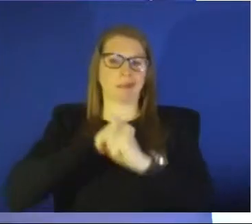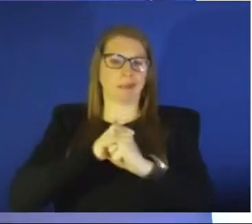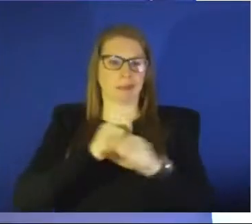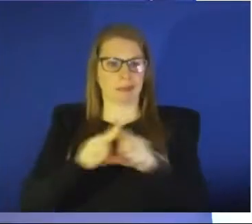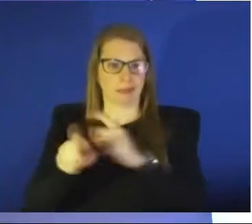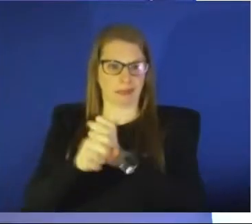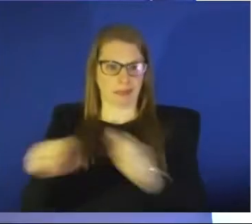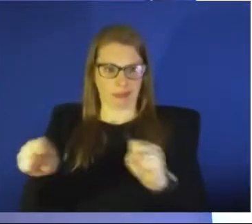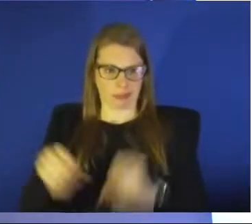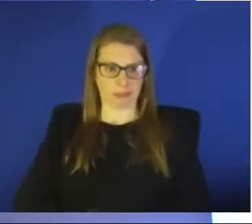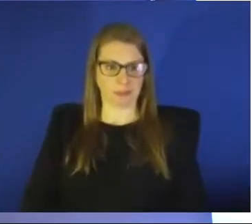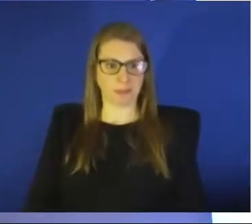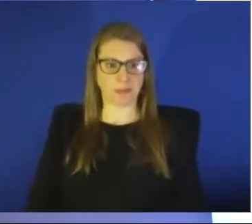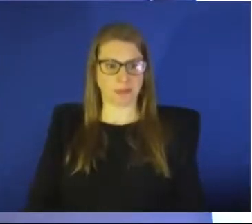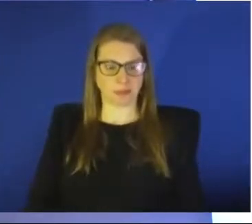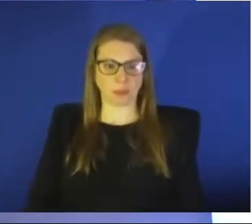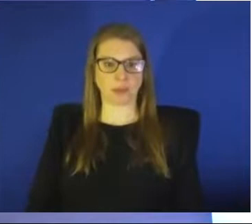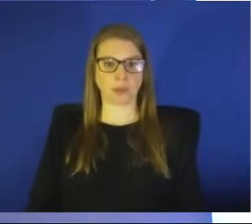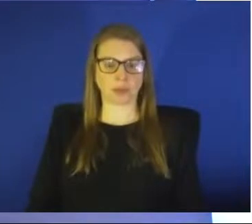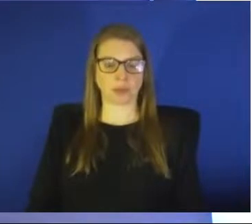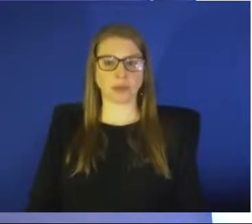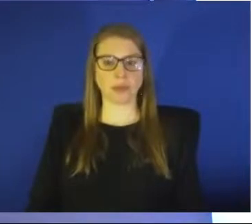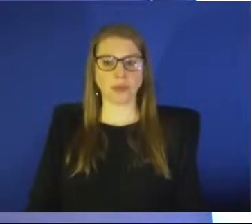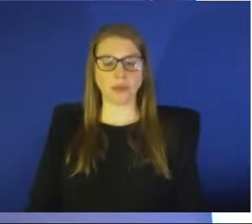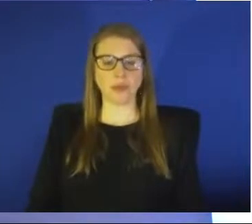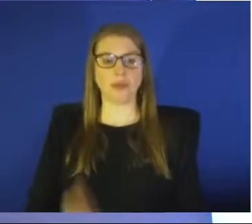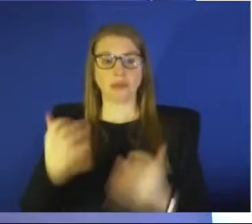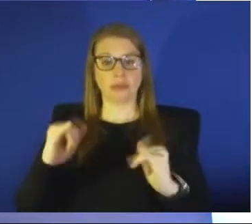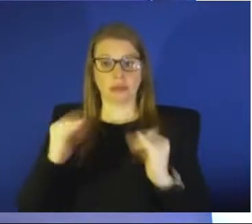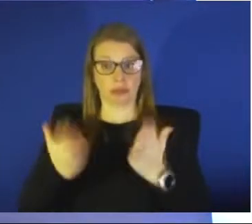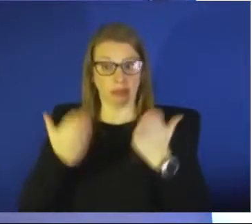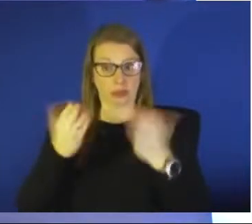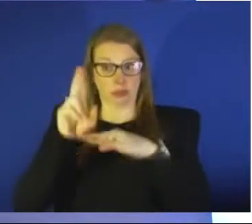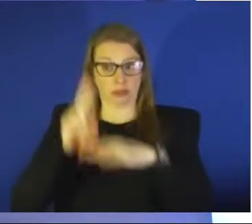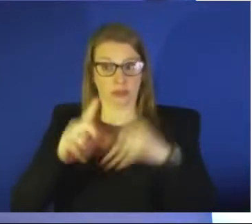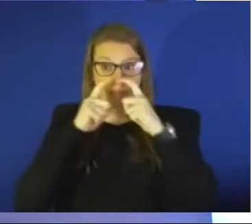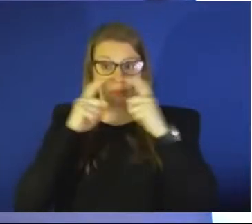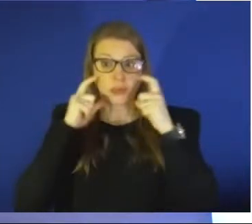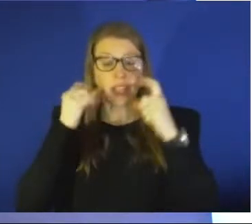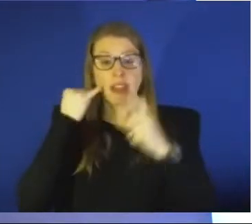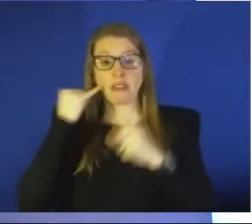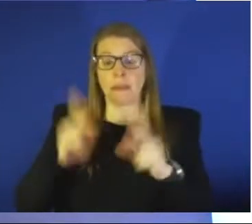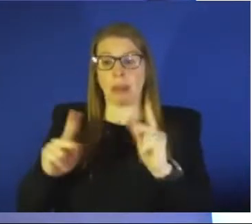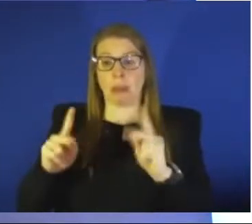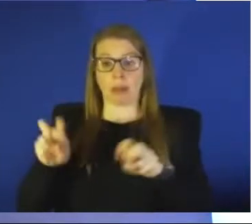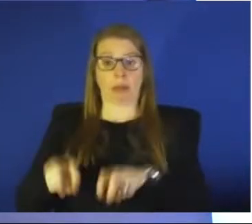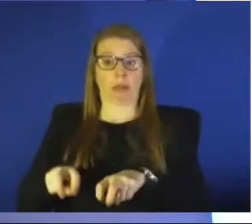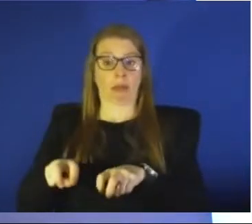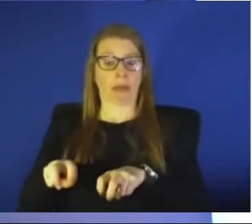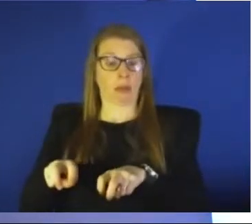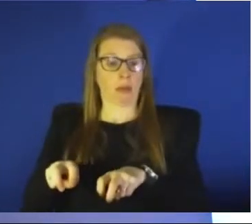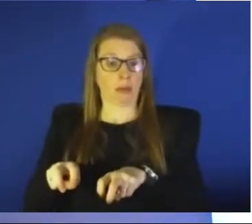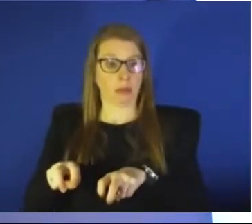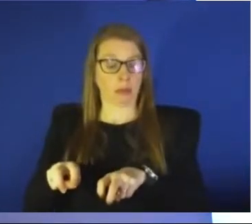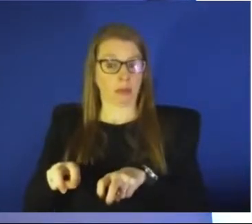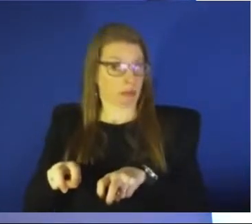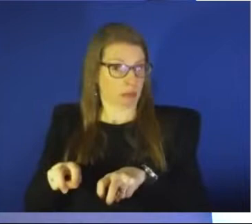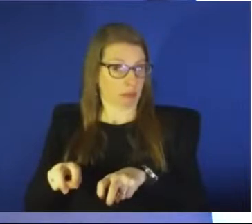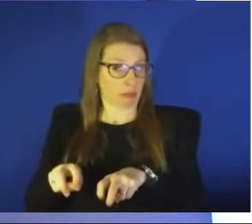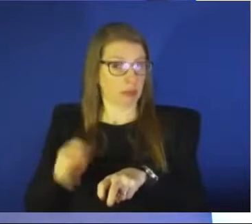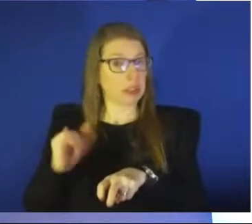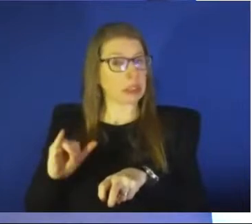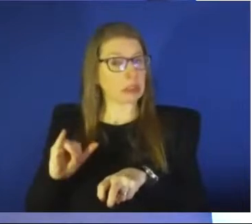still recommend wearing a mask if you're with people sitting next to the cart, sitting in the cart together, and it's